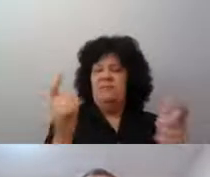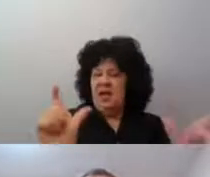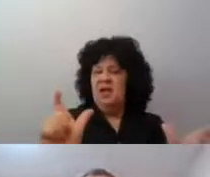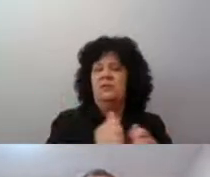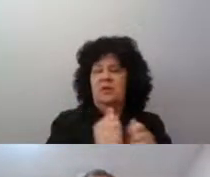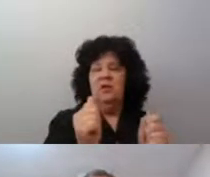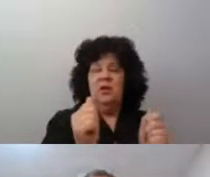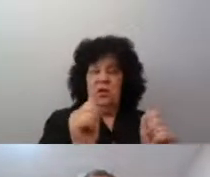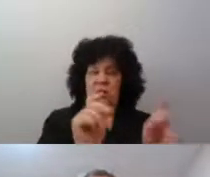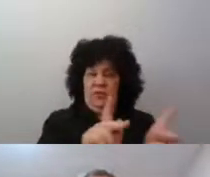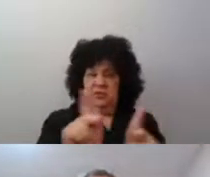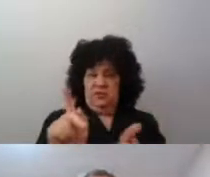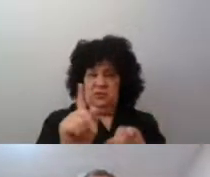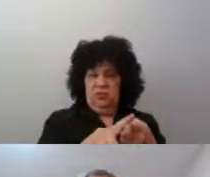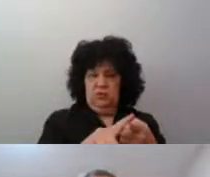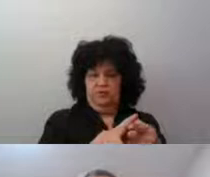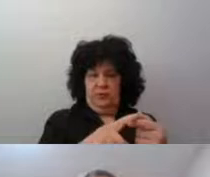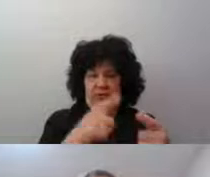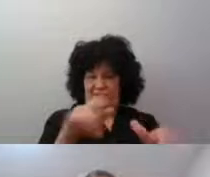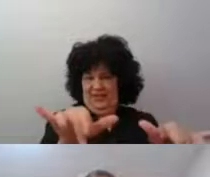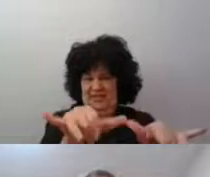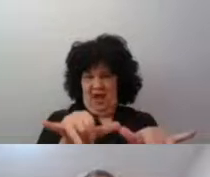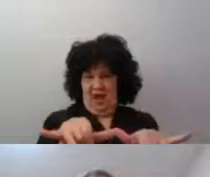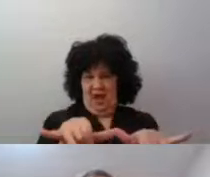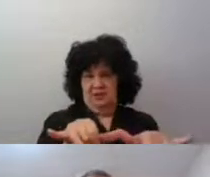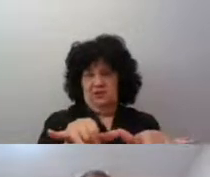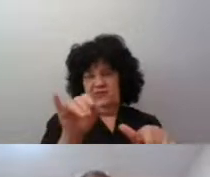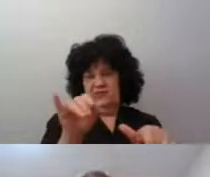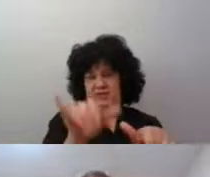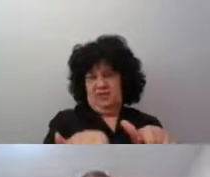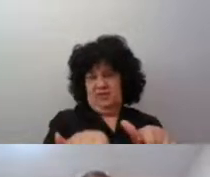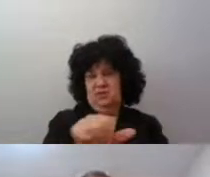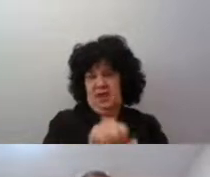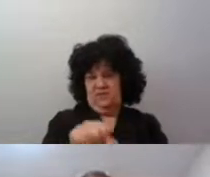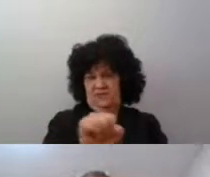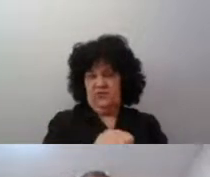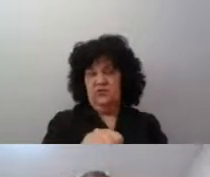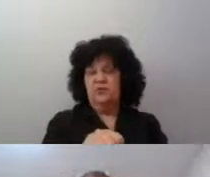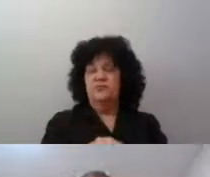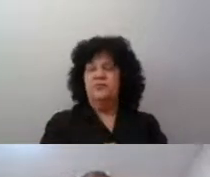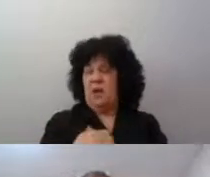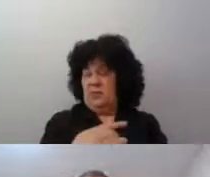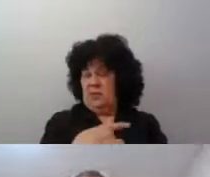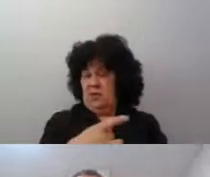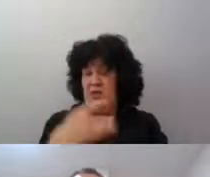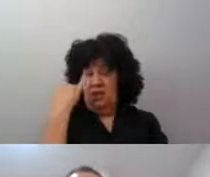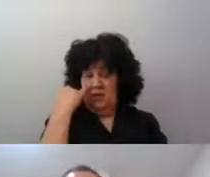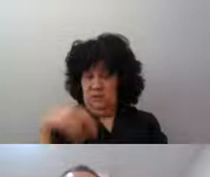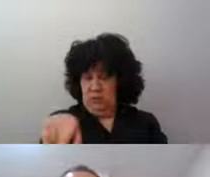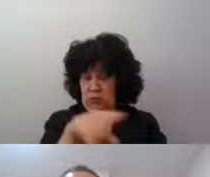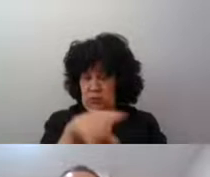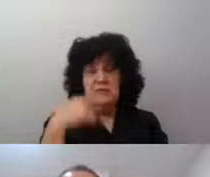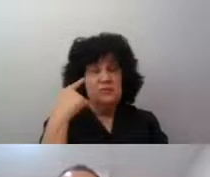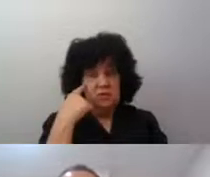this effort. And so one of the things that would be of interest to me is if we could be provided, if you think this would be of value,